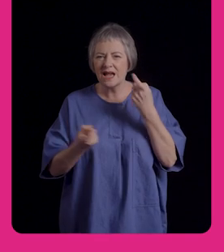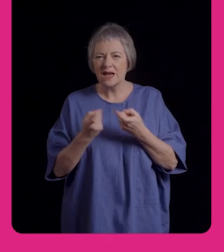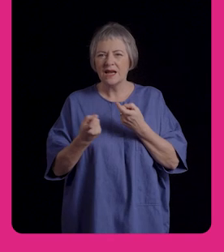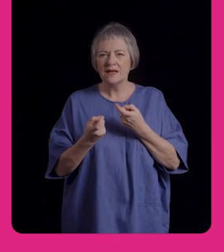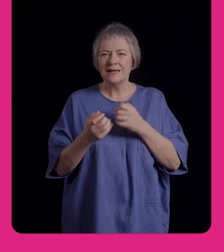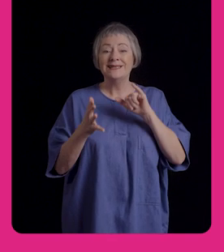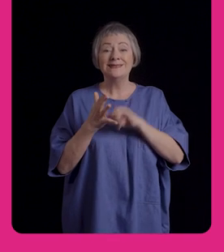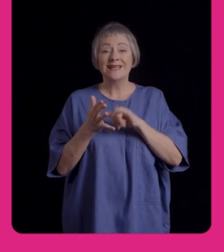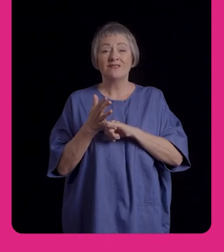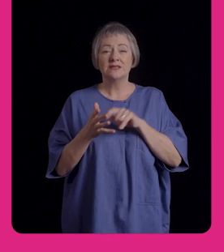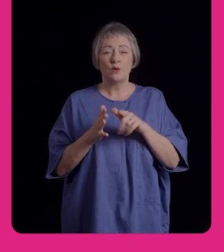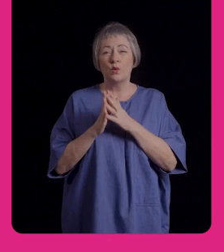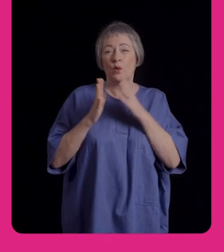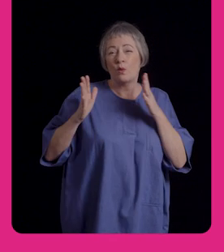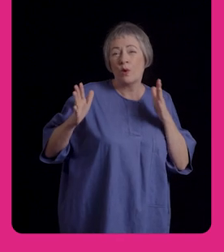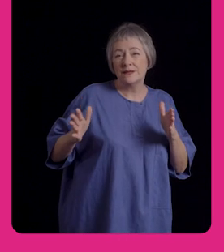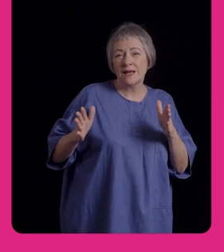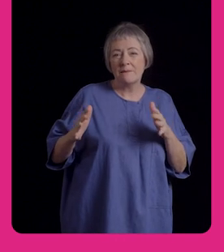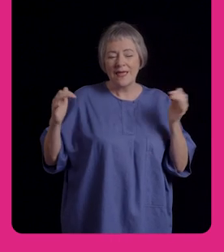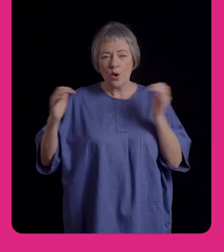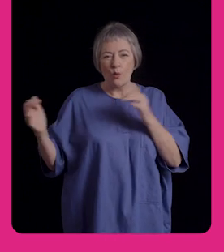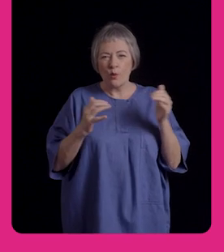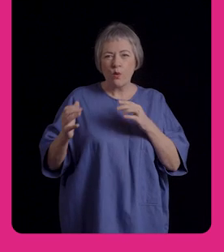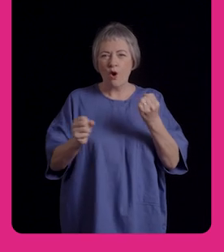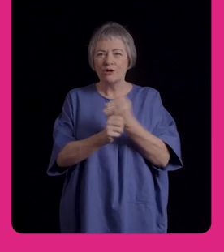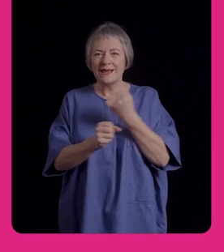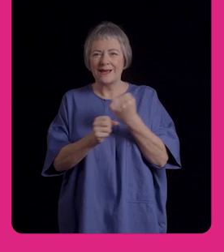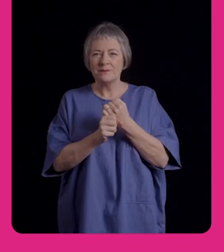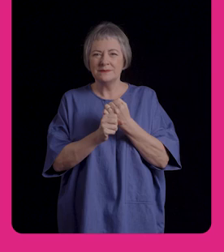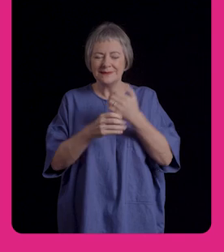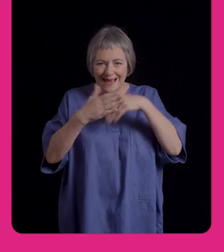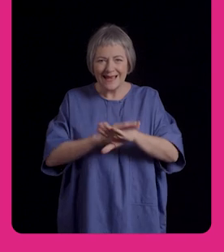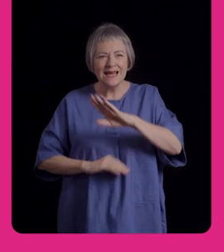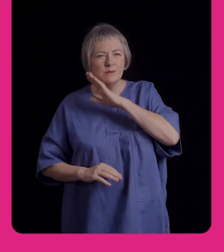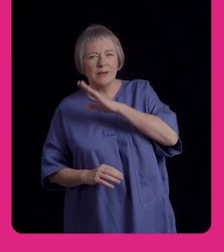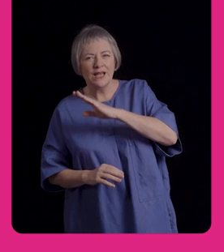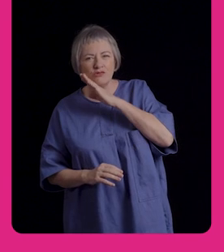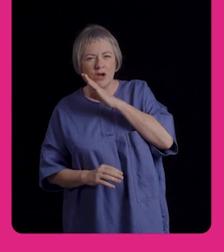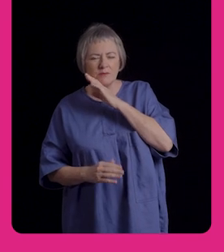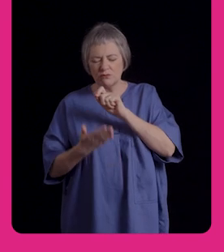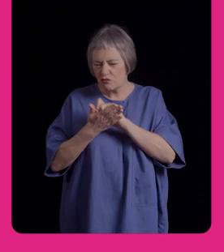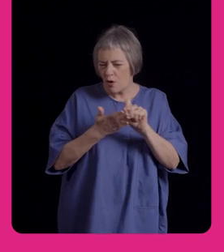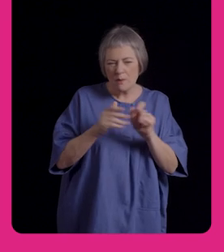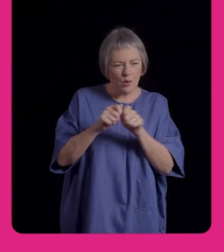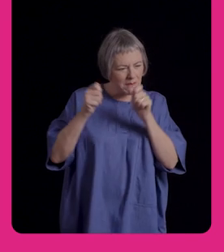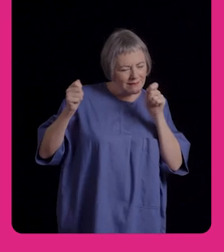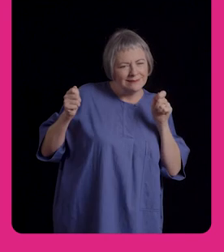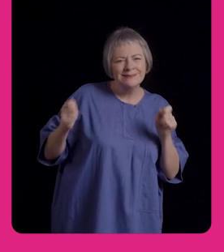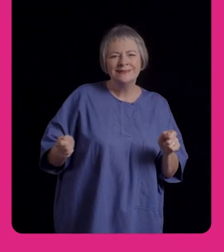know, Stevenson, he played war games, early war games in his bedroom. He just wrote about in magazines